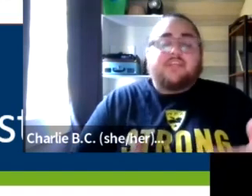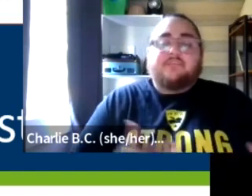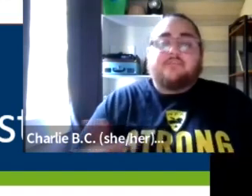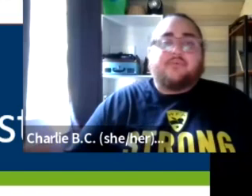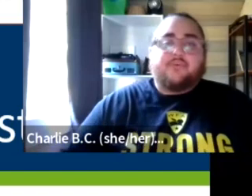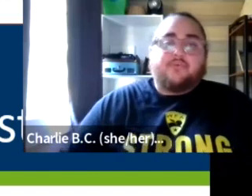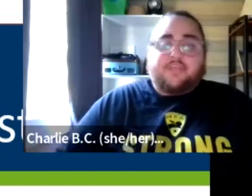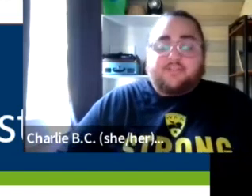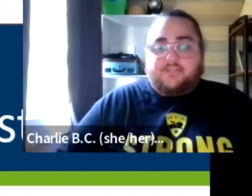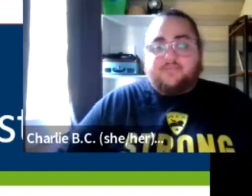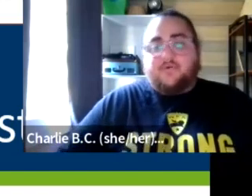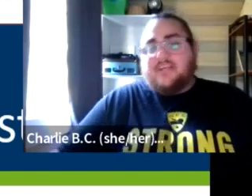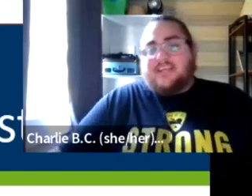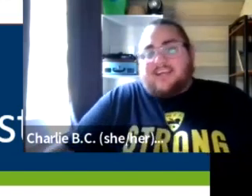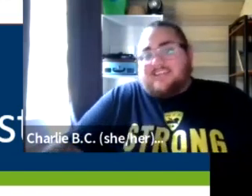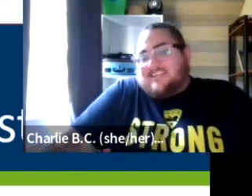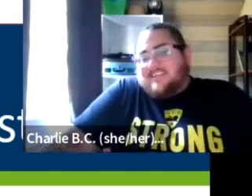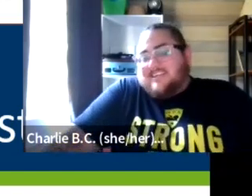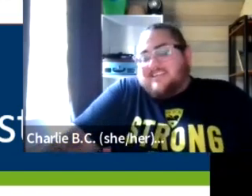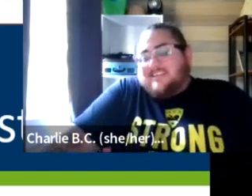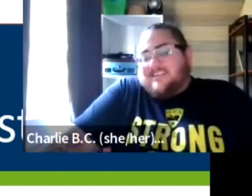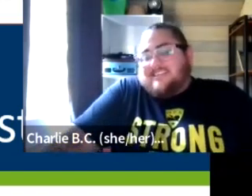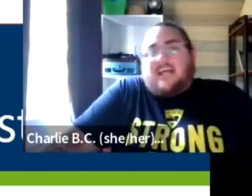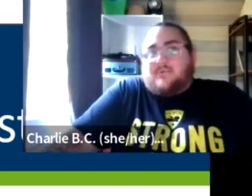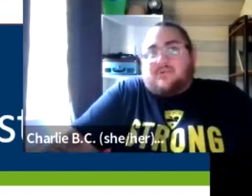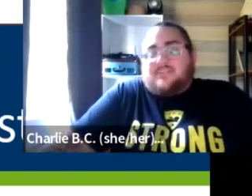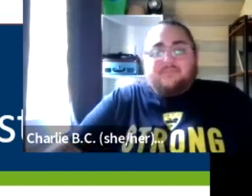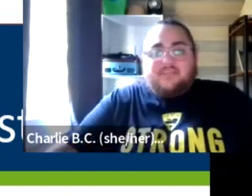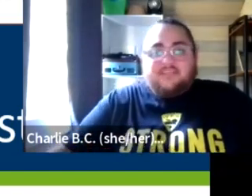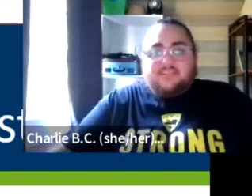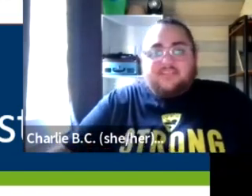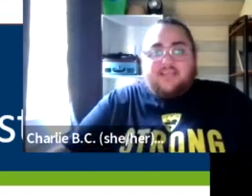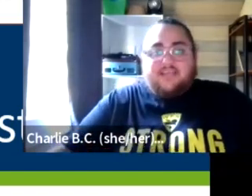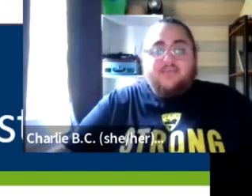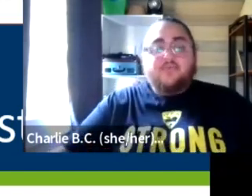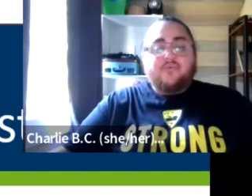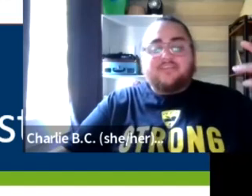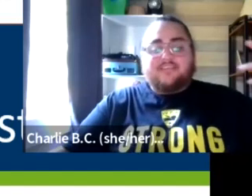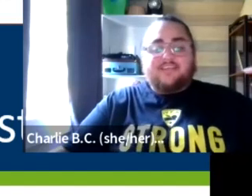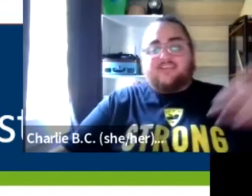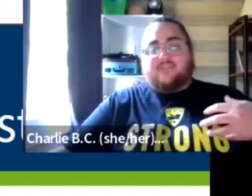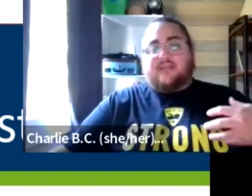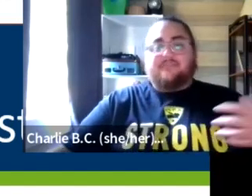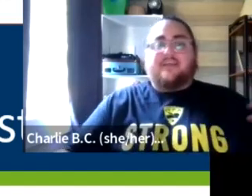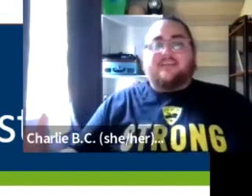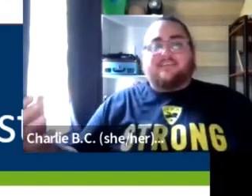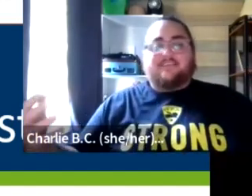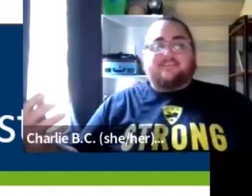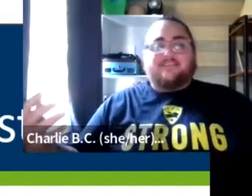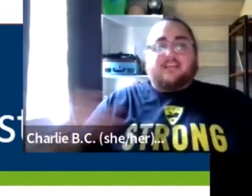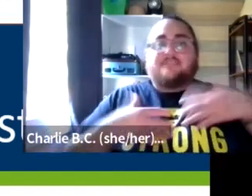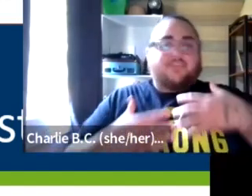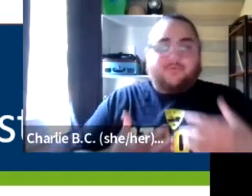fulfills the need of a familial relationship. So that's a lot of words to basically say, who is it in your life